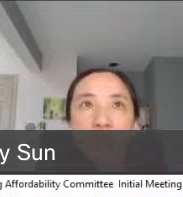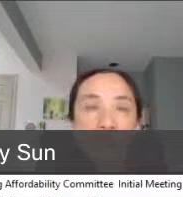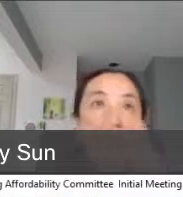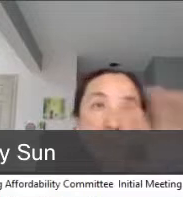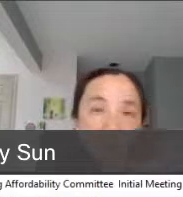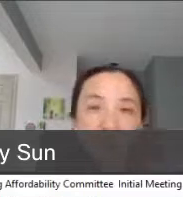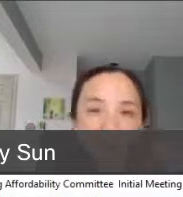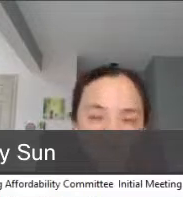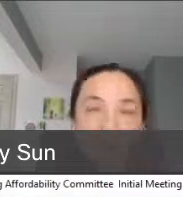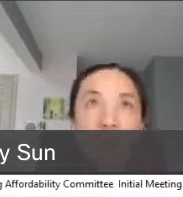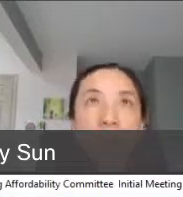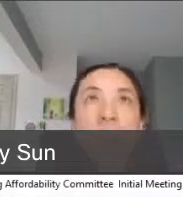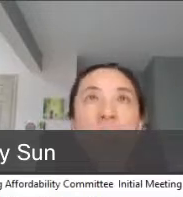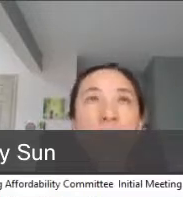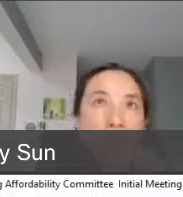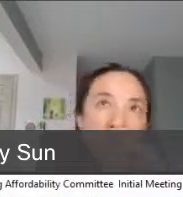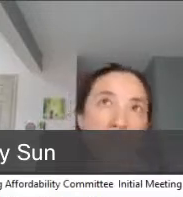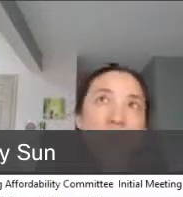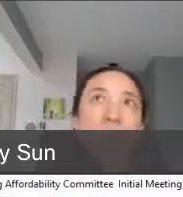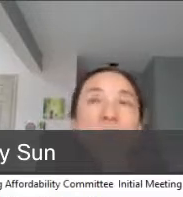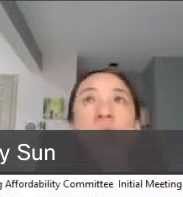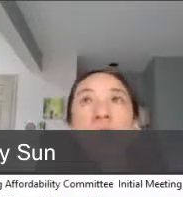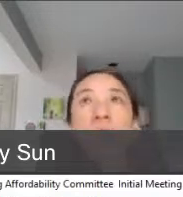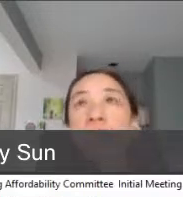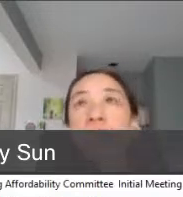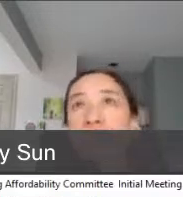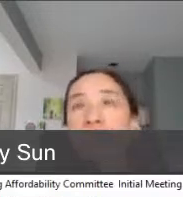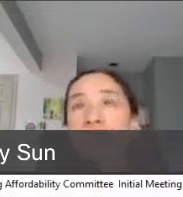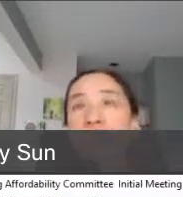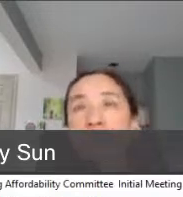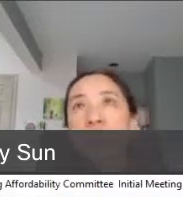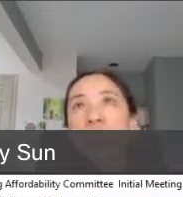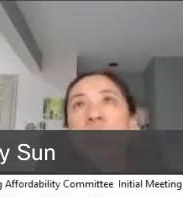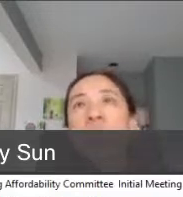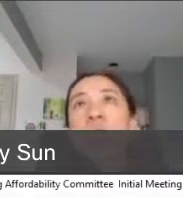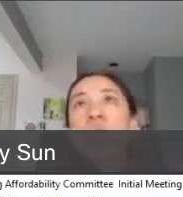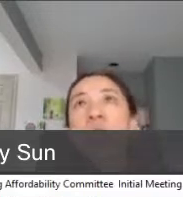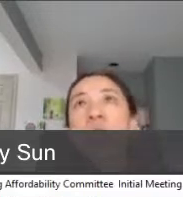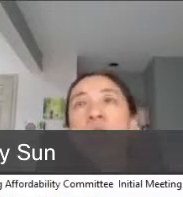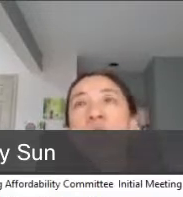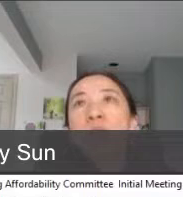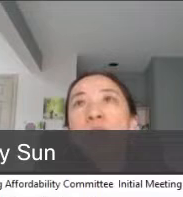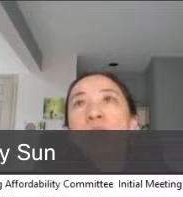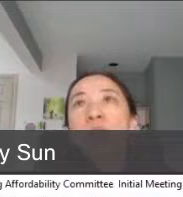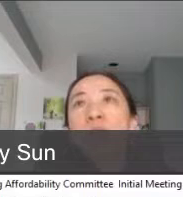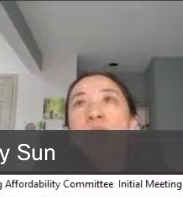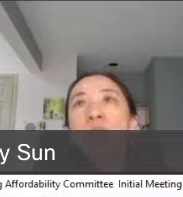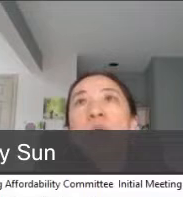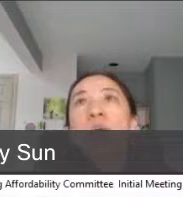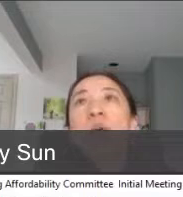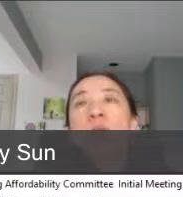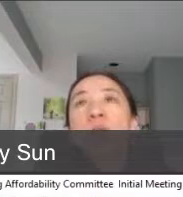in the model run by financier. Based on that, the debt services percentage of revenue